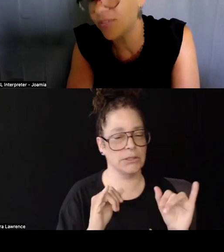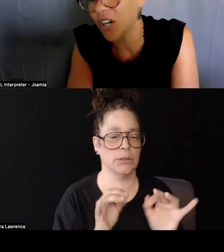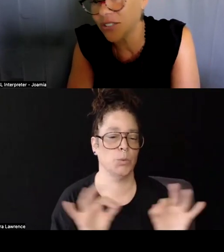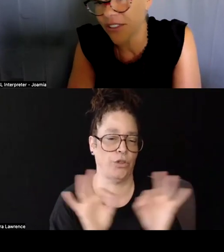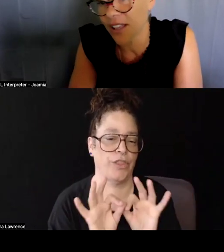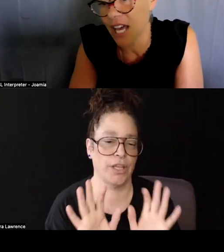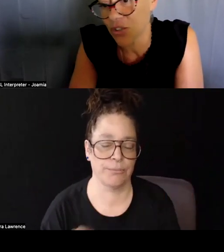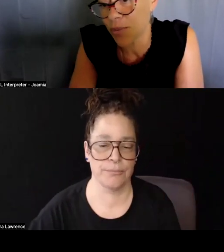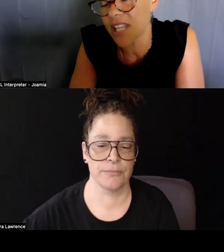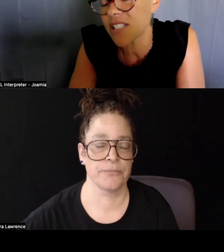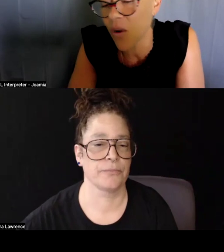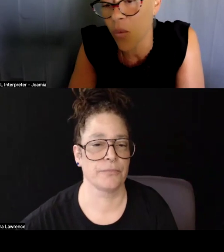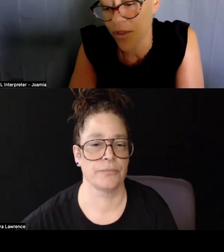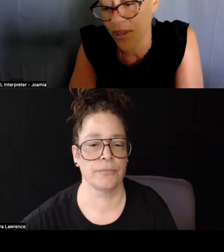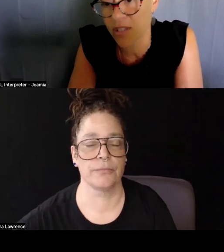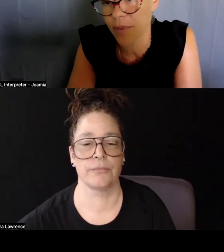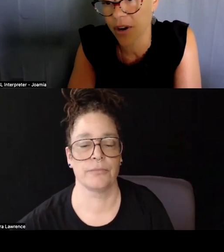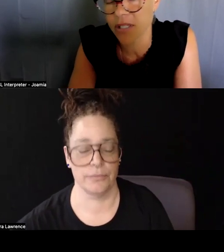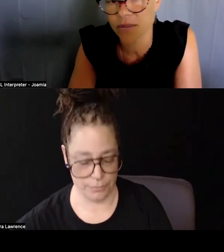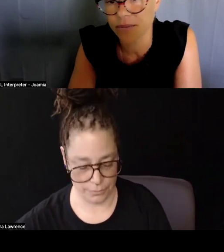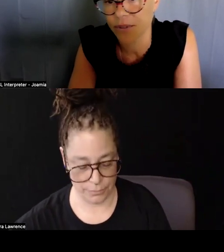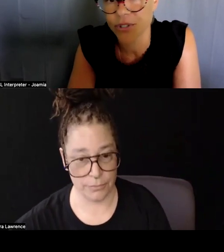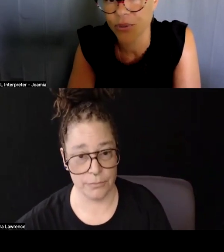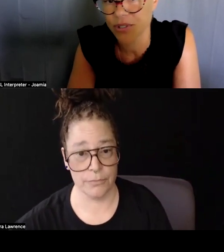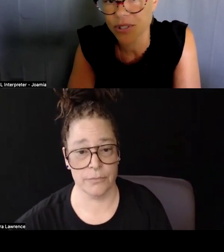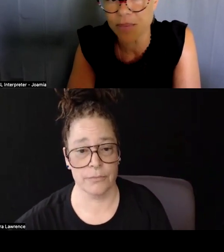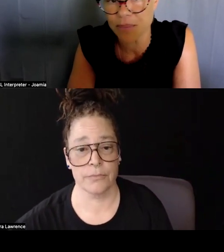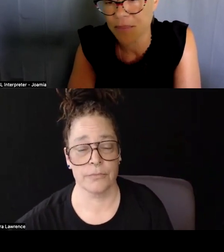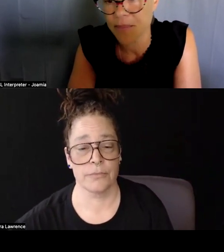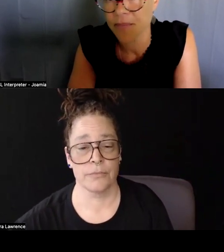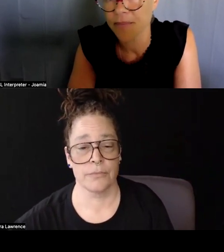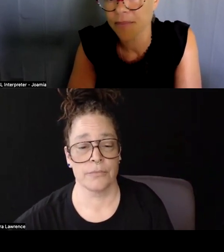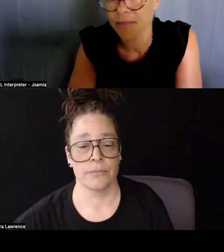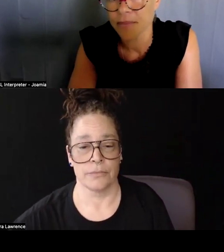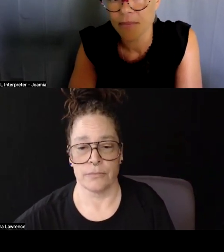else involved in the classroom, but it's still worth the experience for the students.